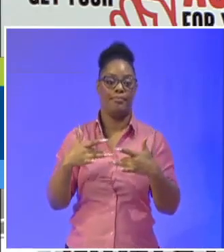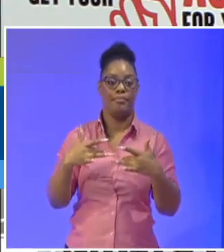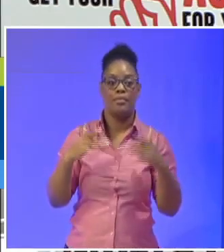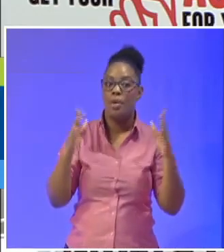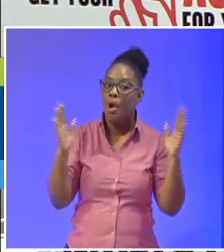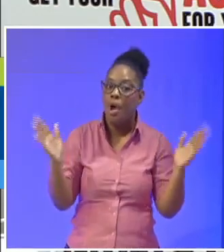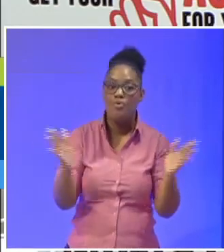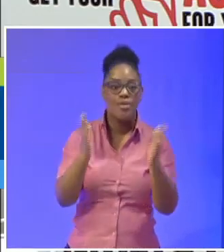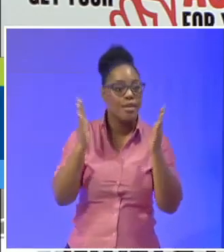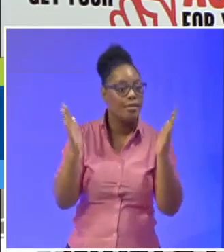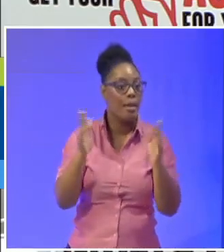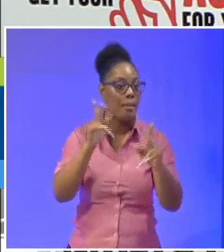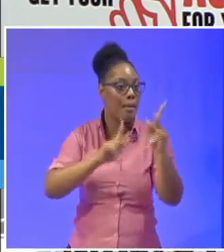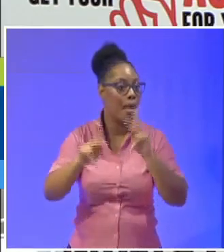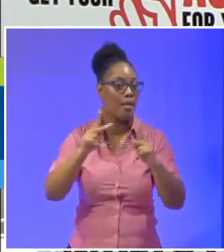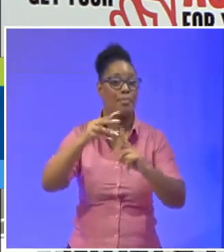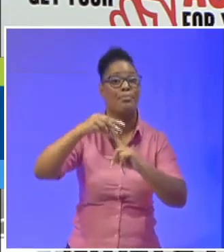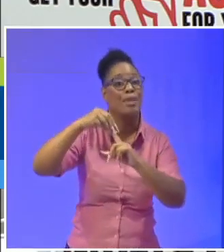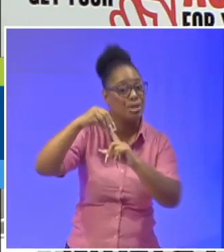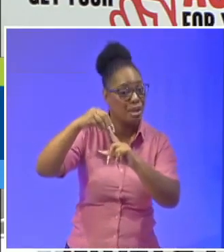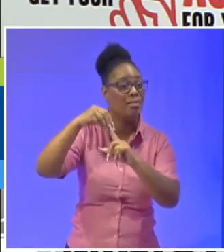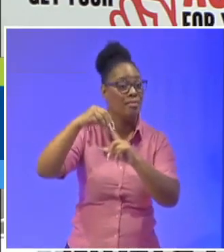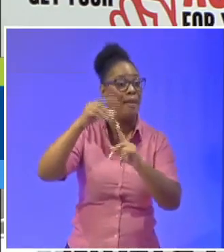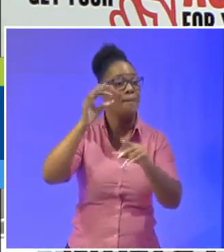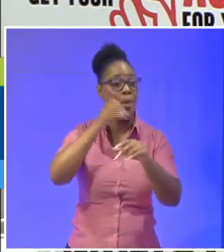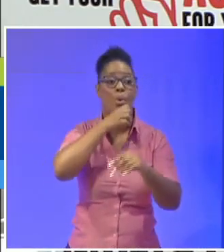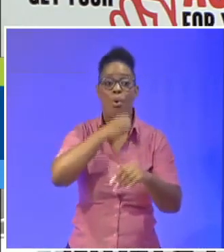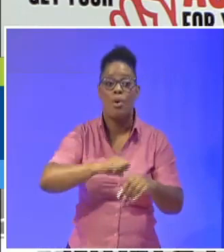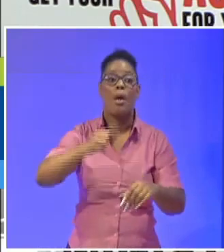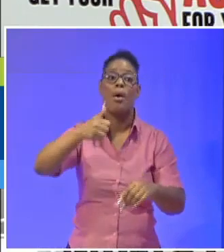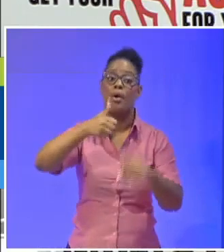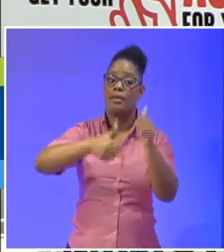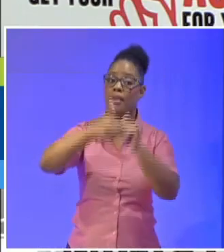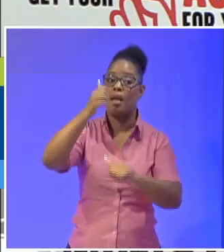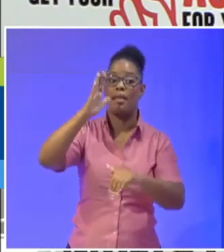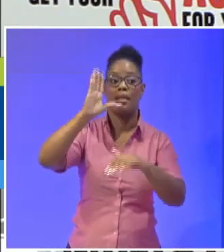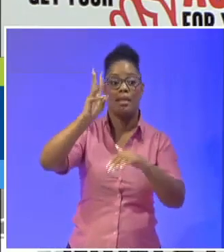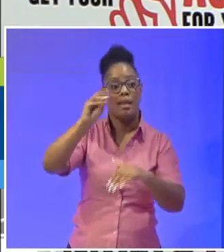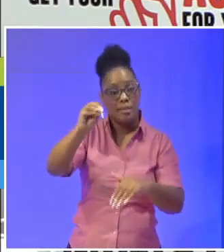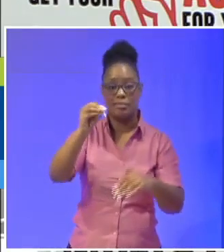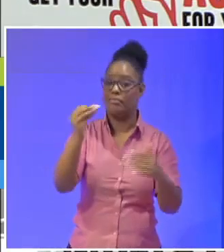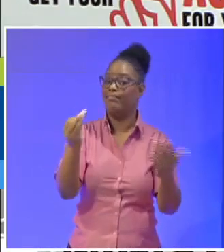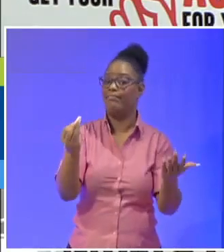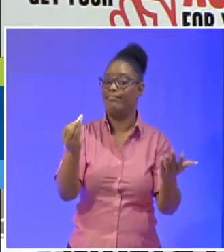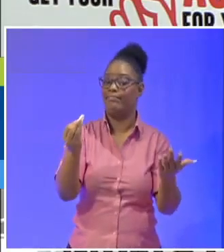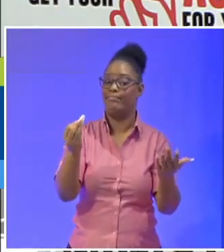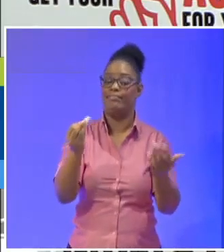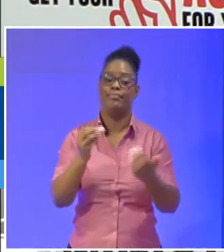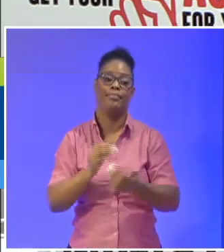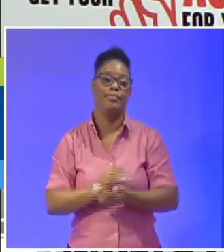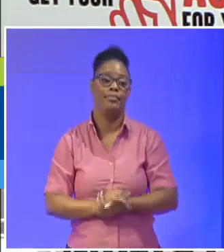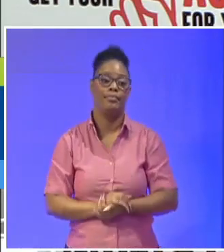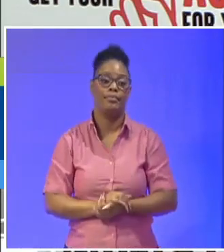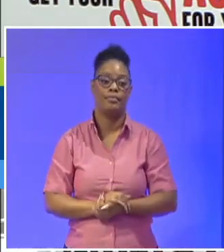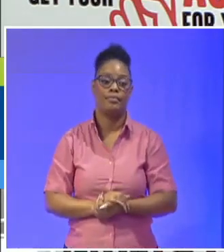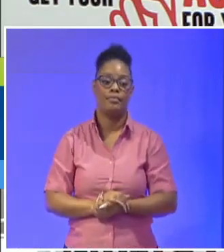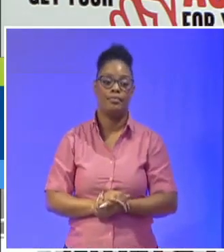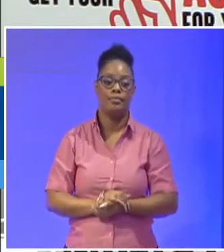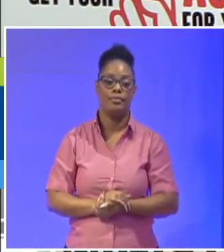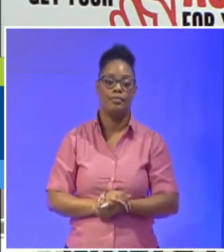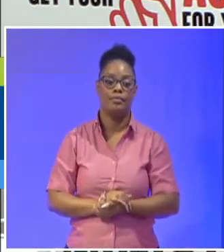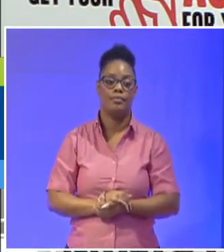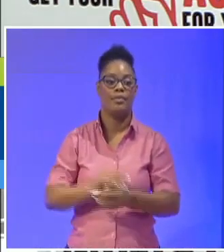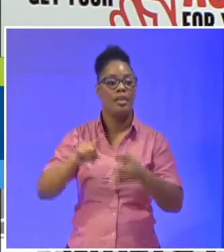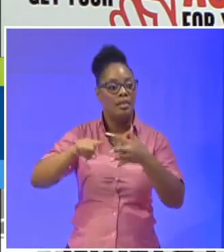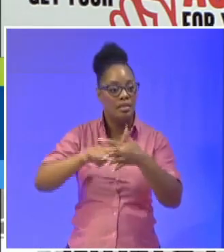over 60s who are disproportionately dying with your comorbidities to start to